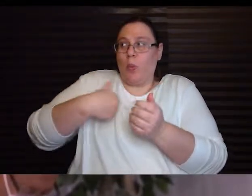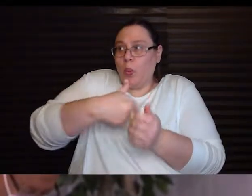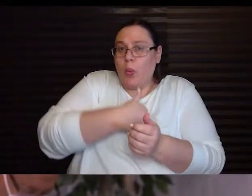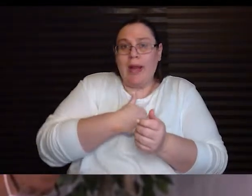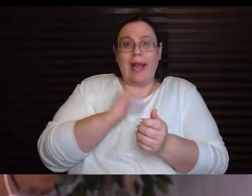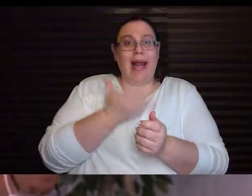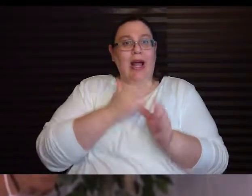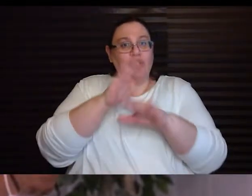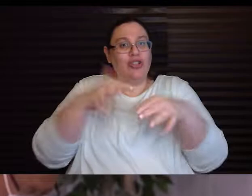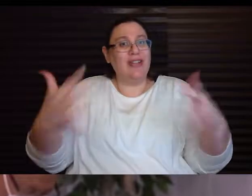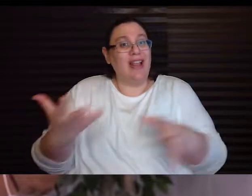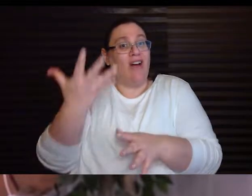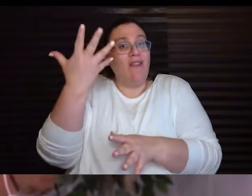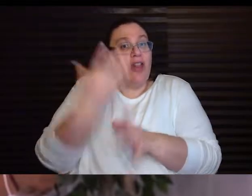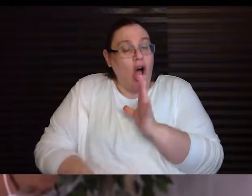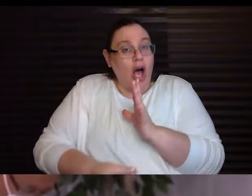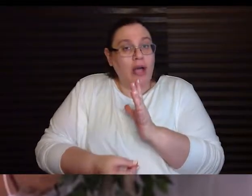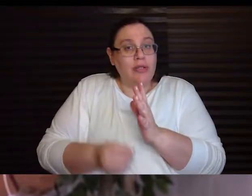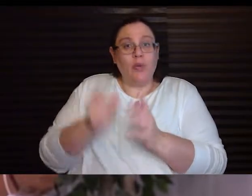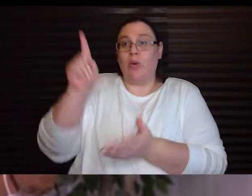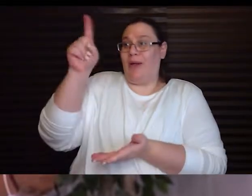children lost when those